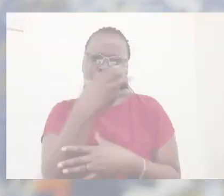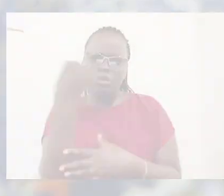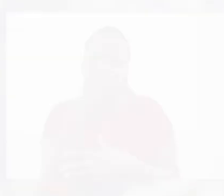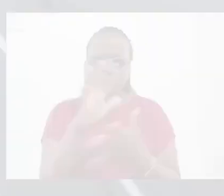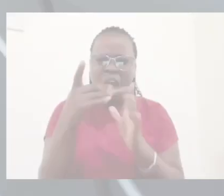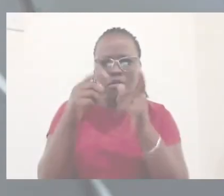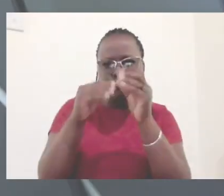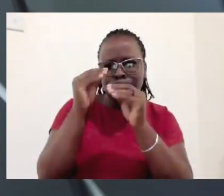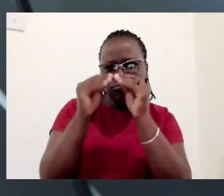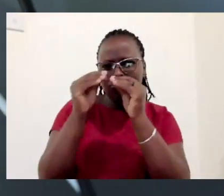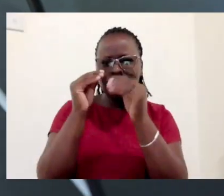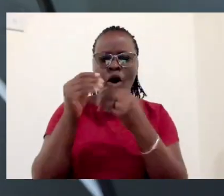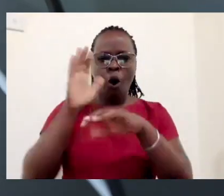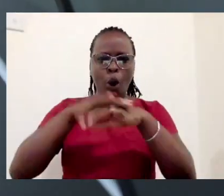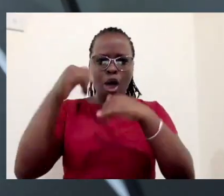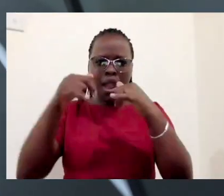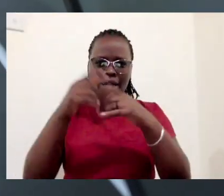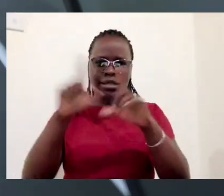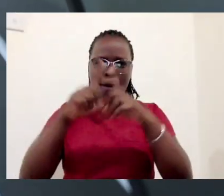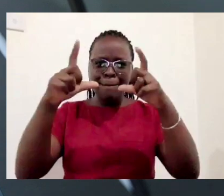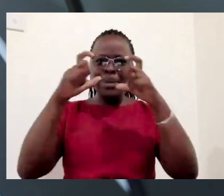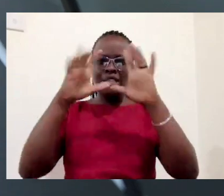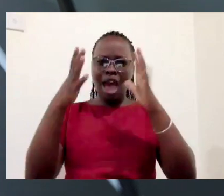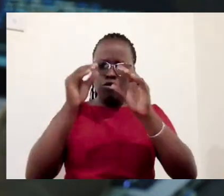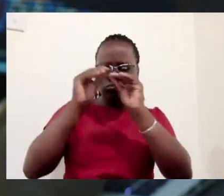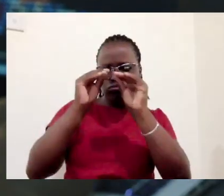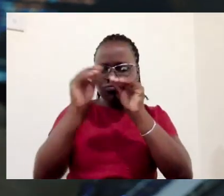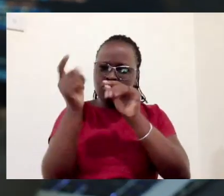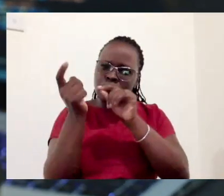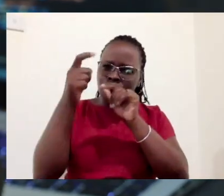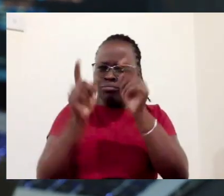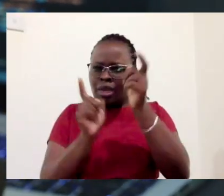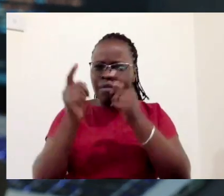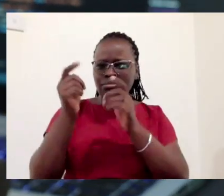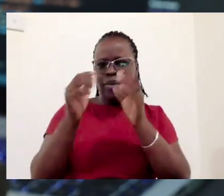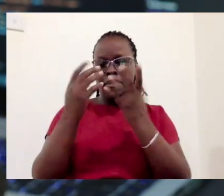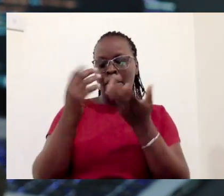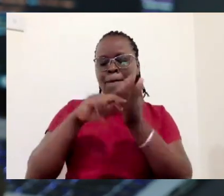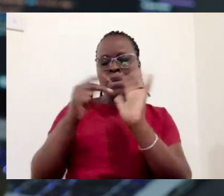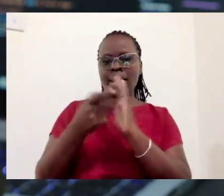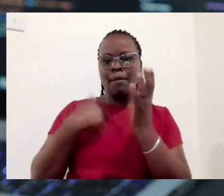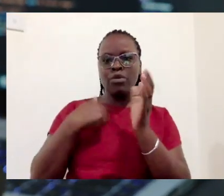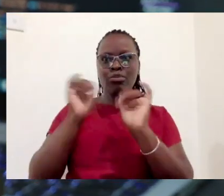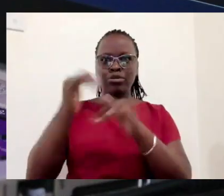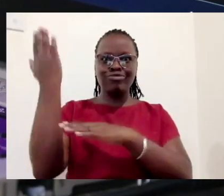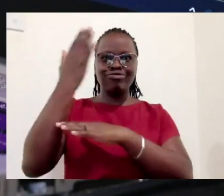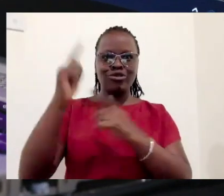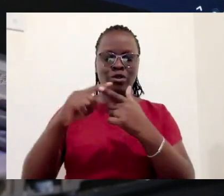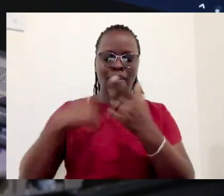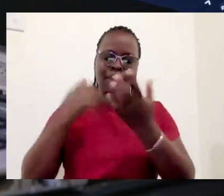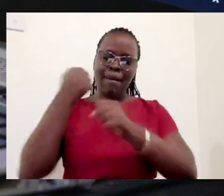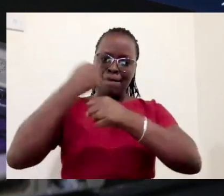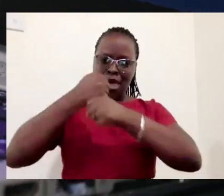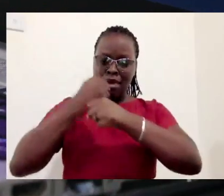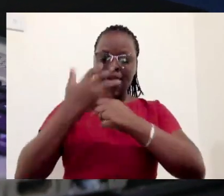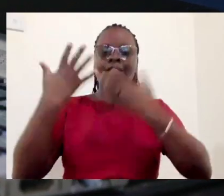build your brand and giving a certain voice to it. And as you're learning it, you have practicals where you have to present